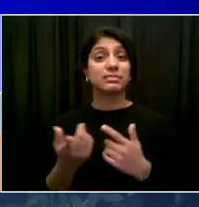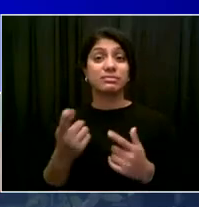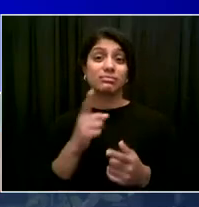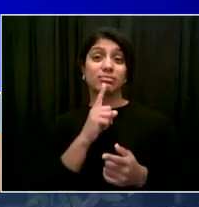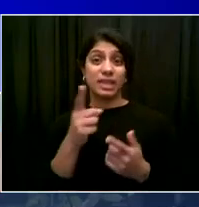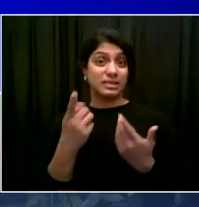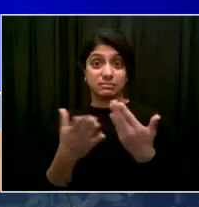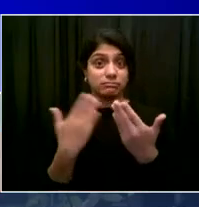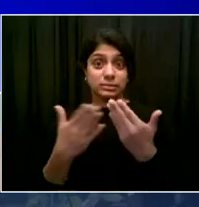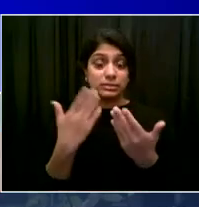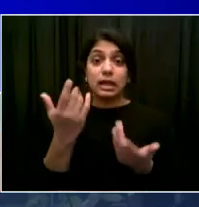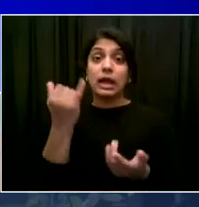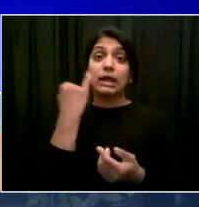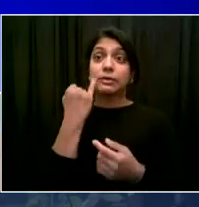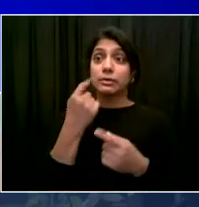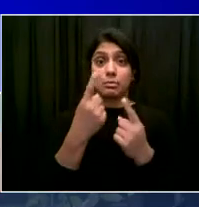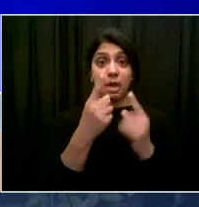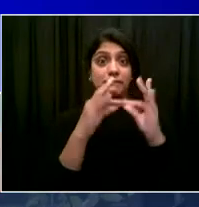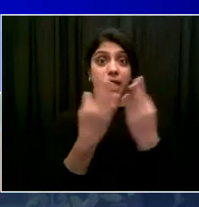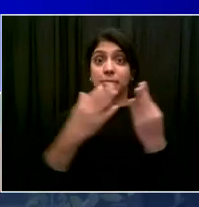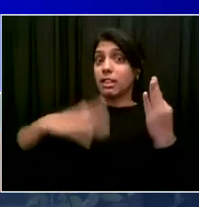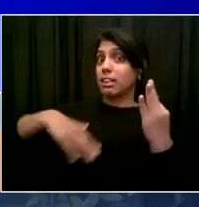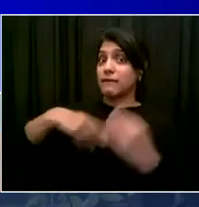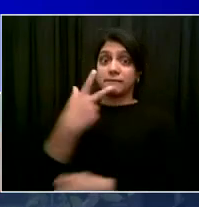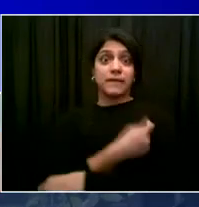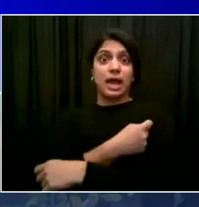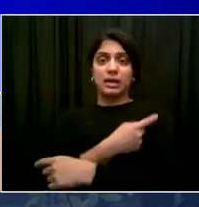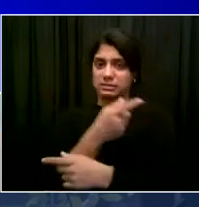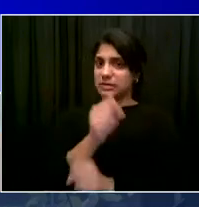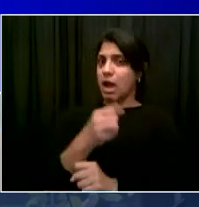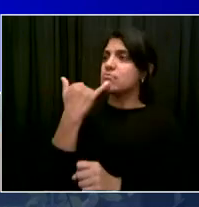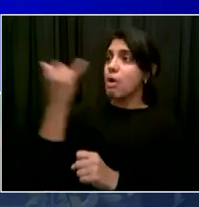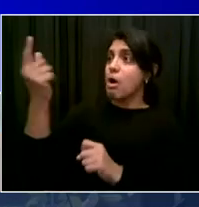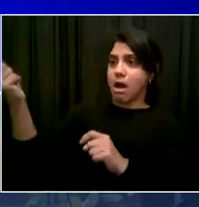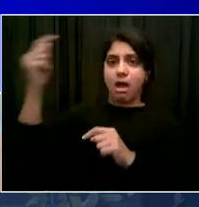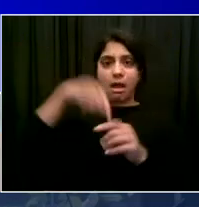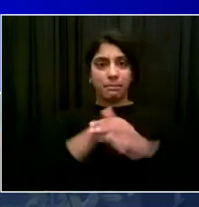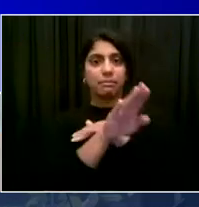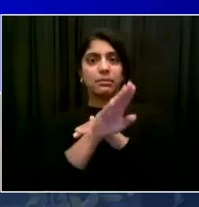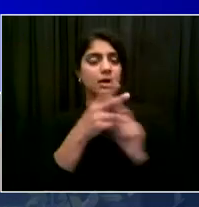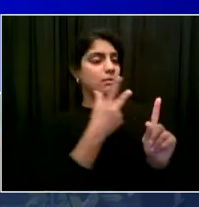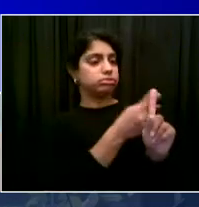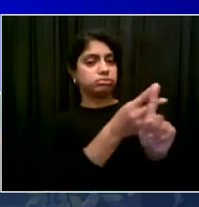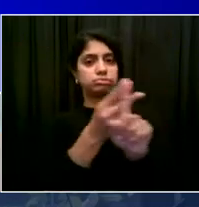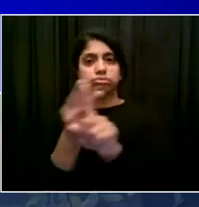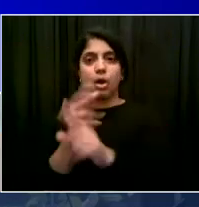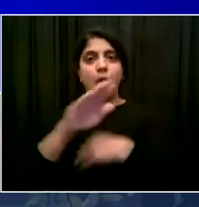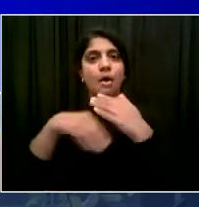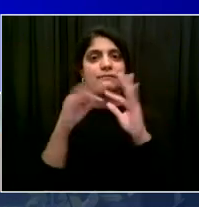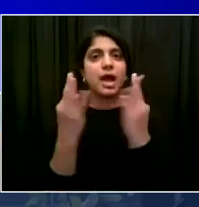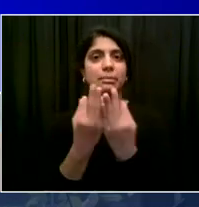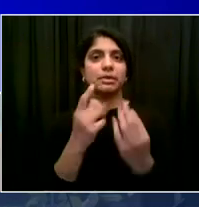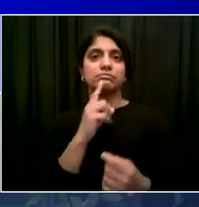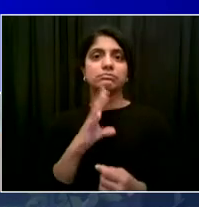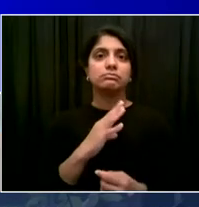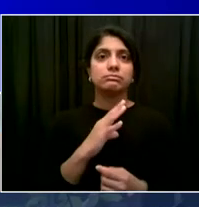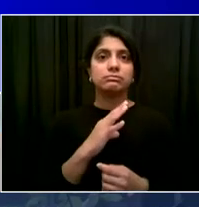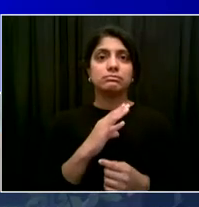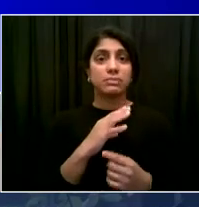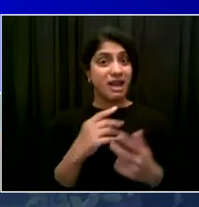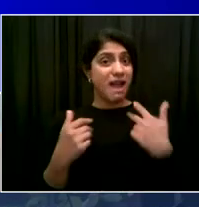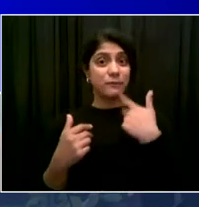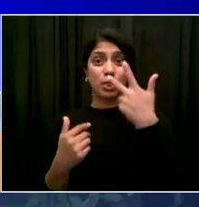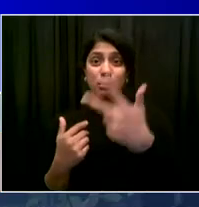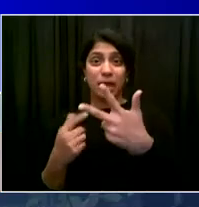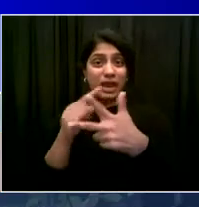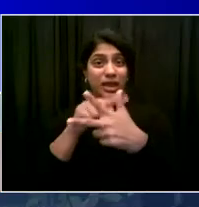or a booster, or if different people in the family are at different points in their vaccine trajectory. The teams that come to